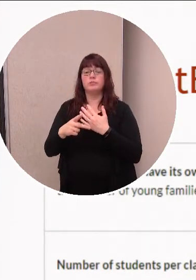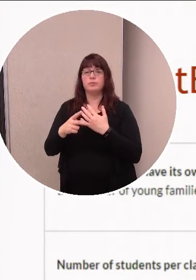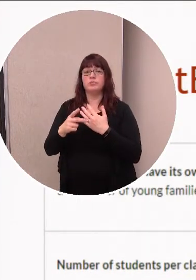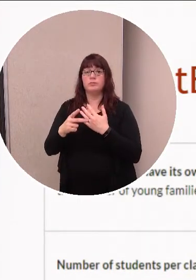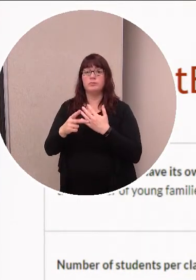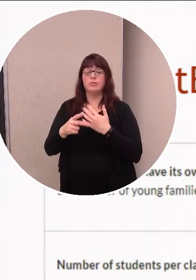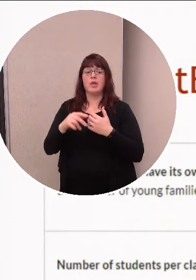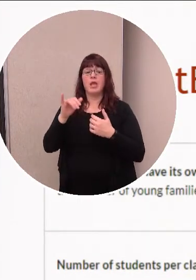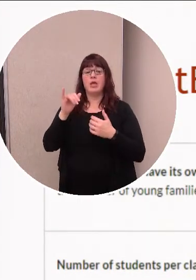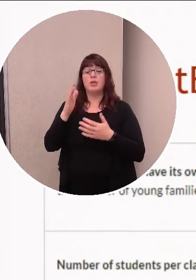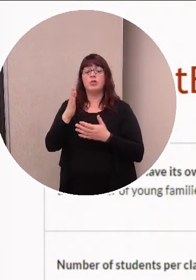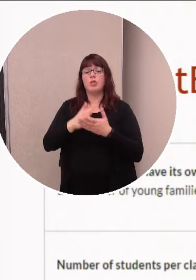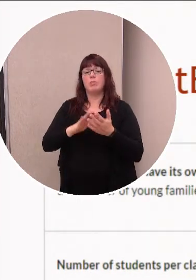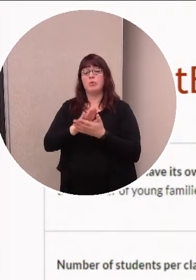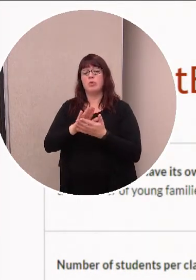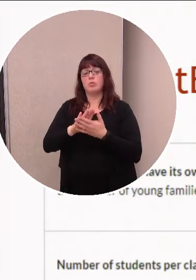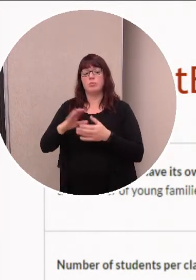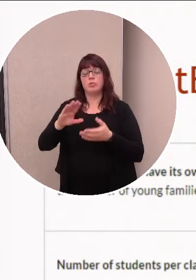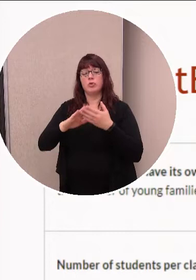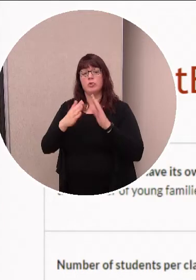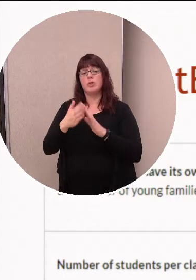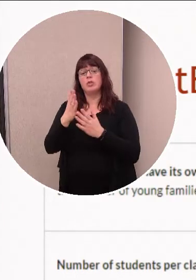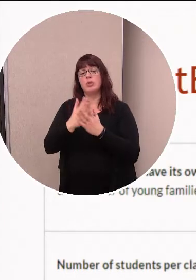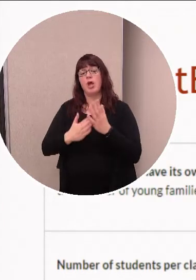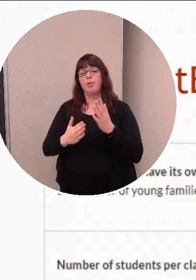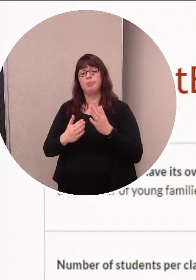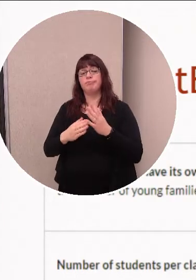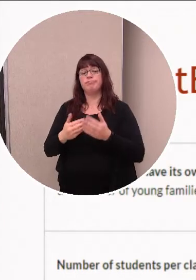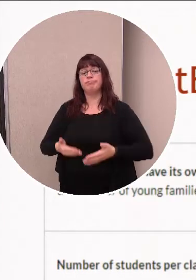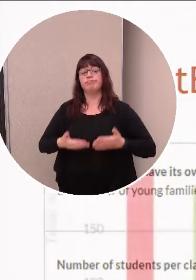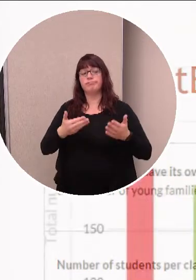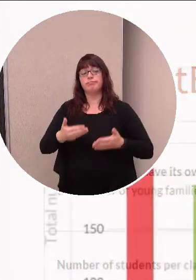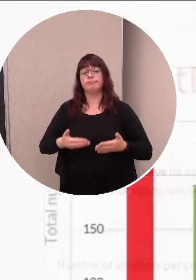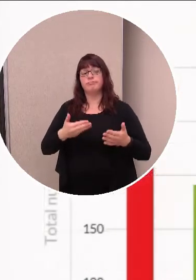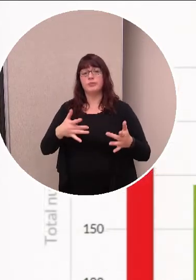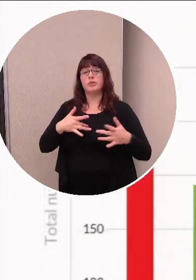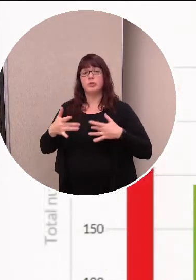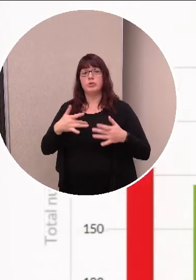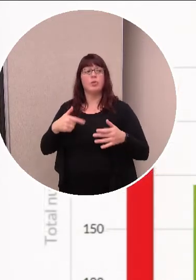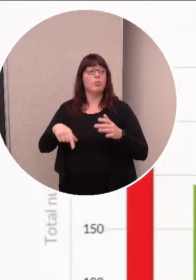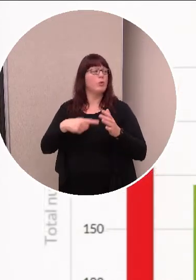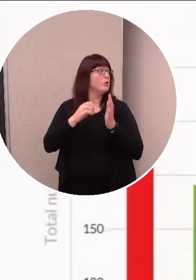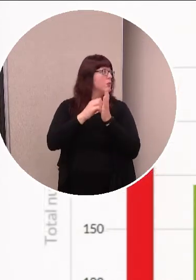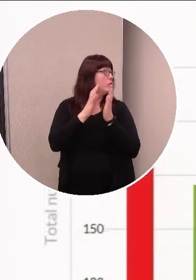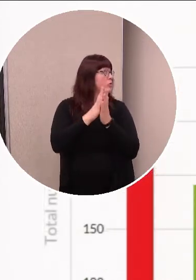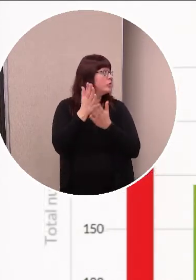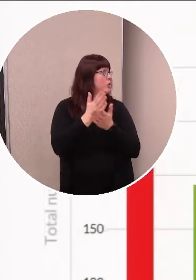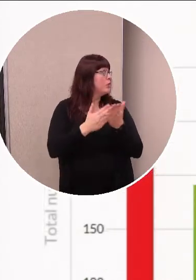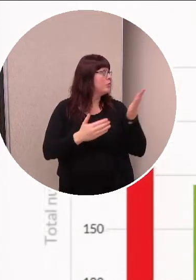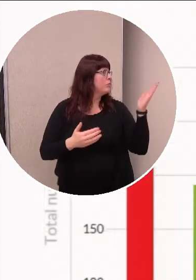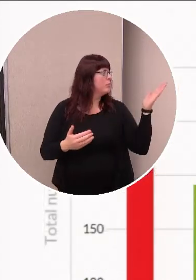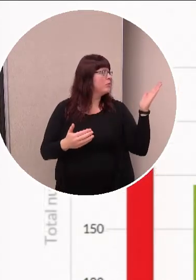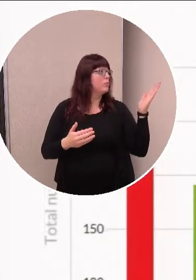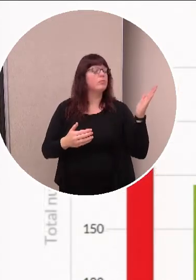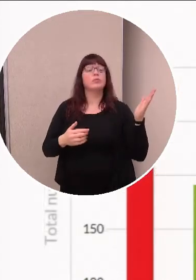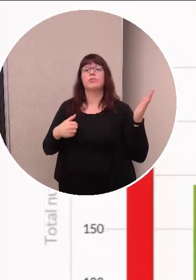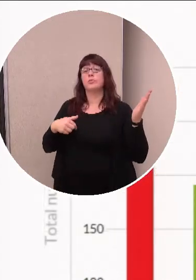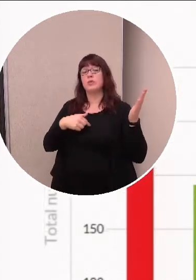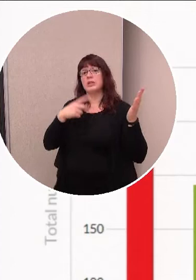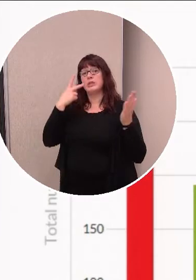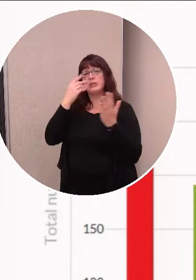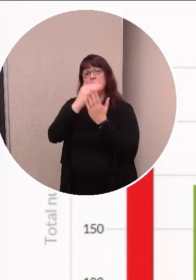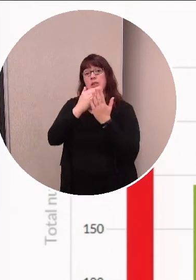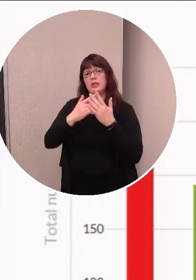from the school community, which we have identified here. Here we see a themed list